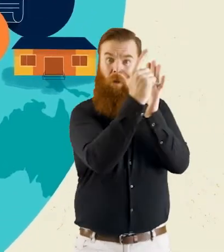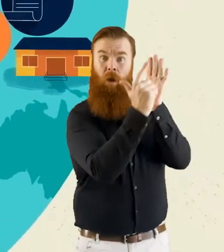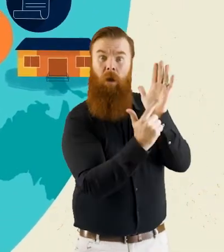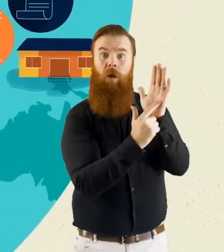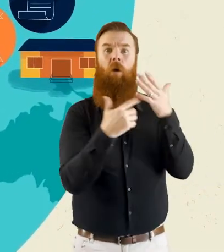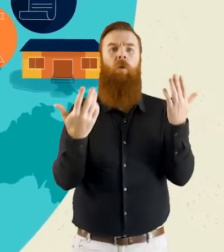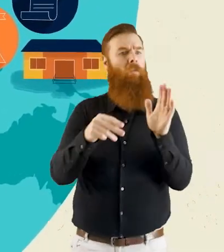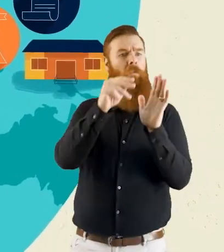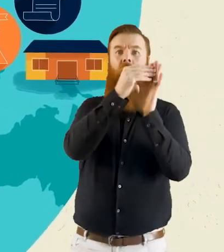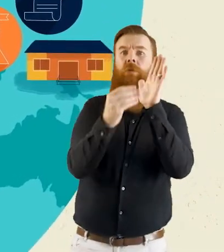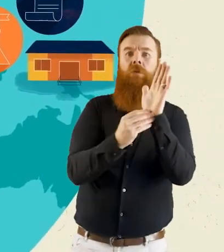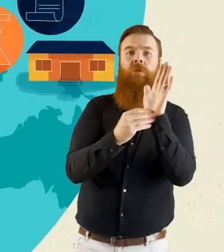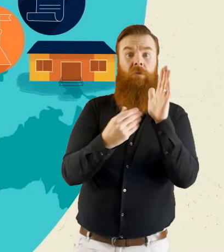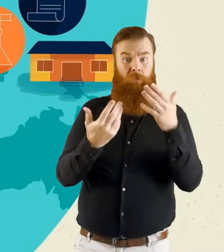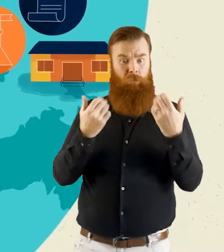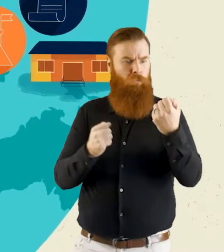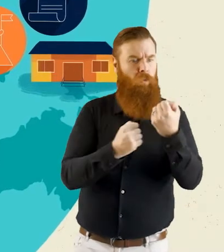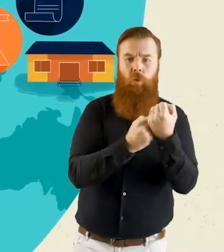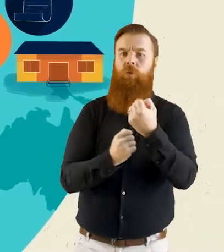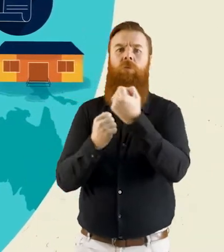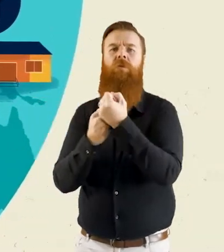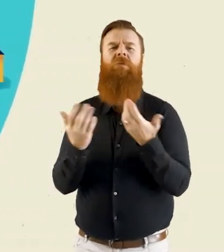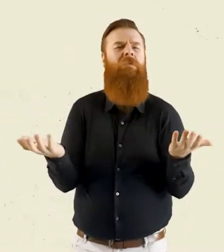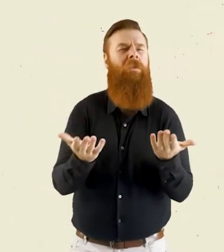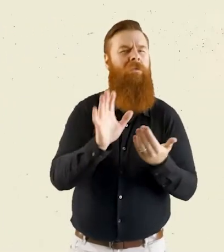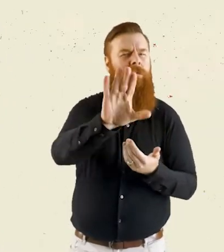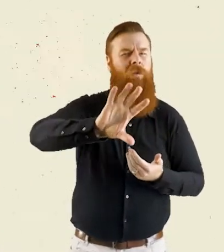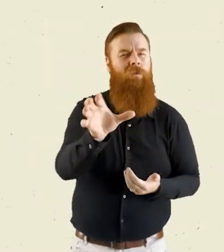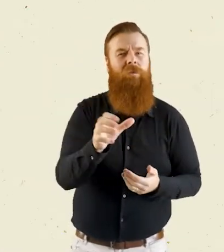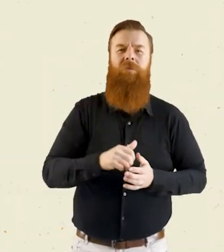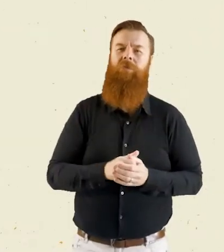legal frameworks or policies are in place to support them?